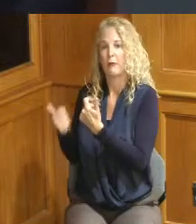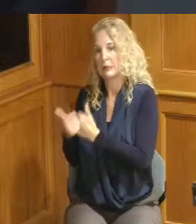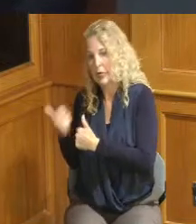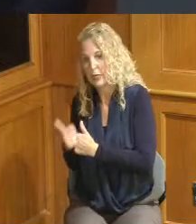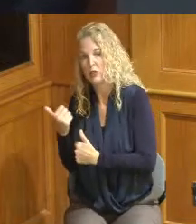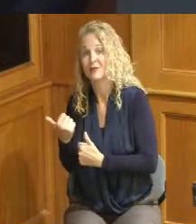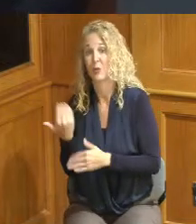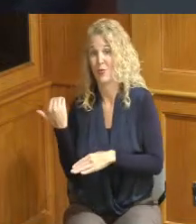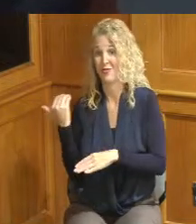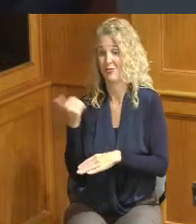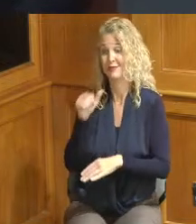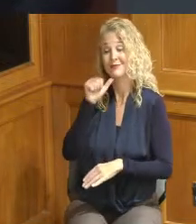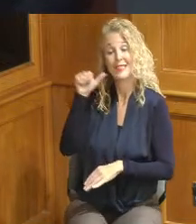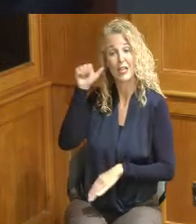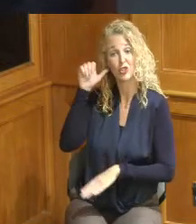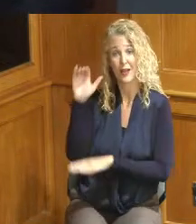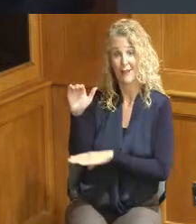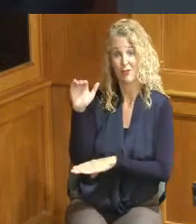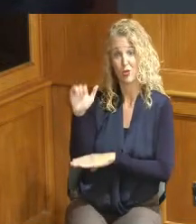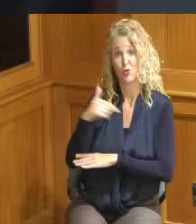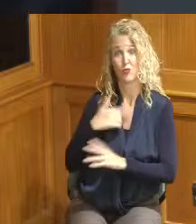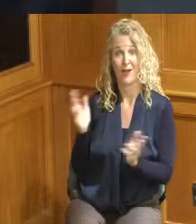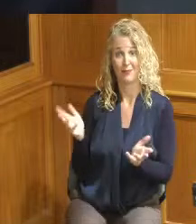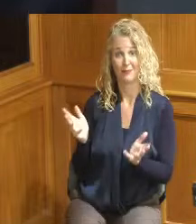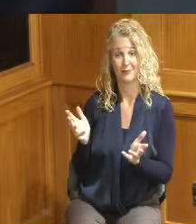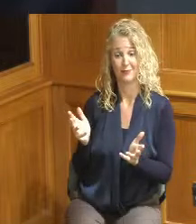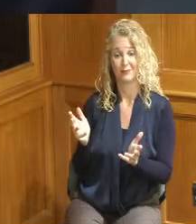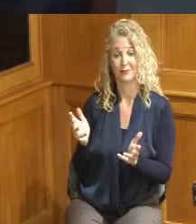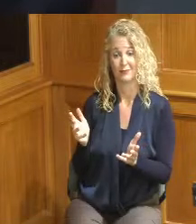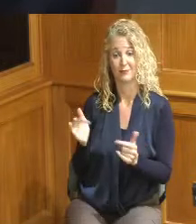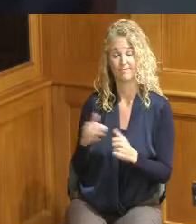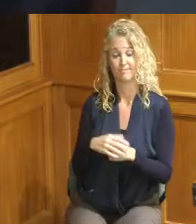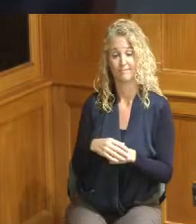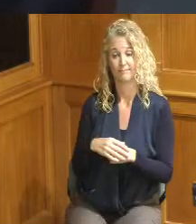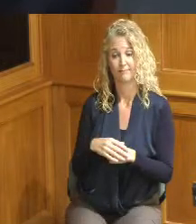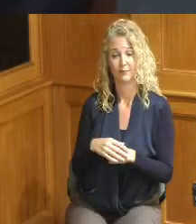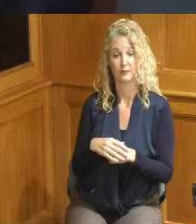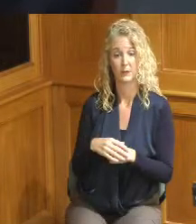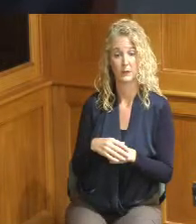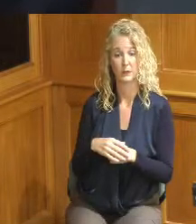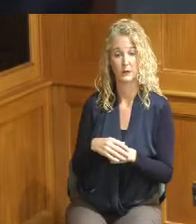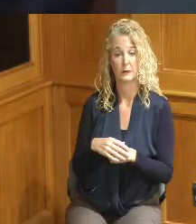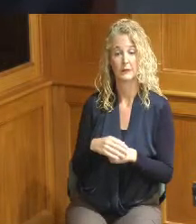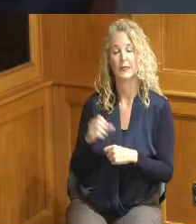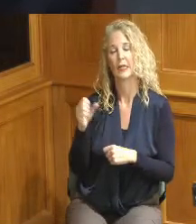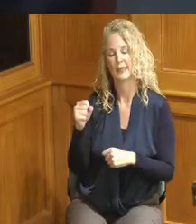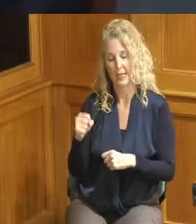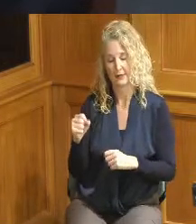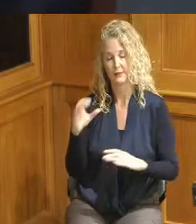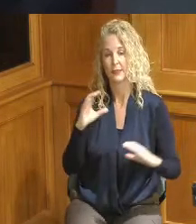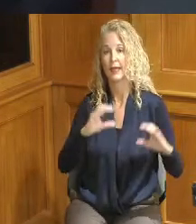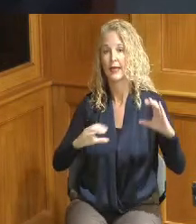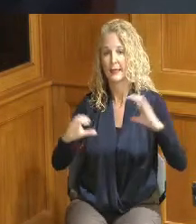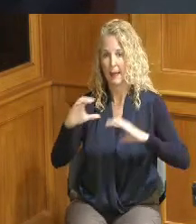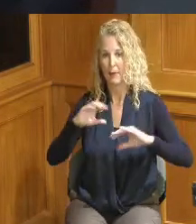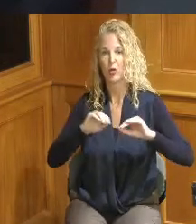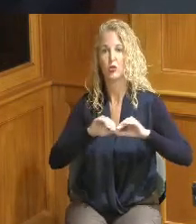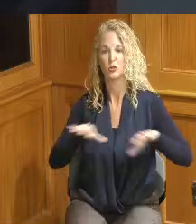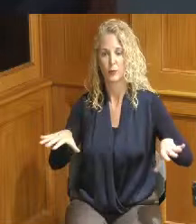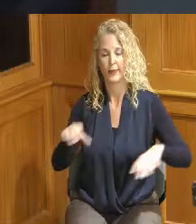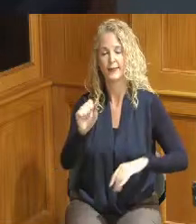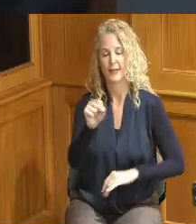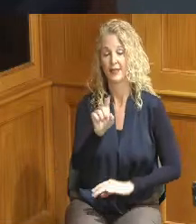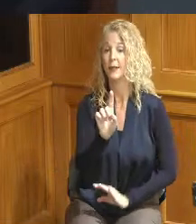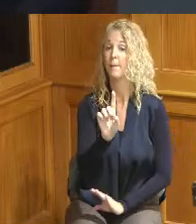Nation yesterday afternoon, to me, except for the fact that we had a chemical release, there was no comparison